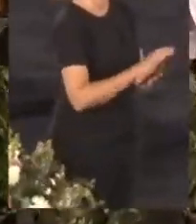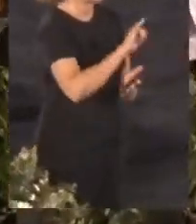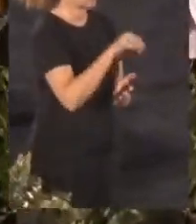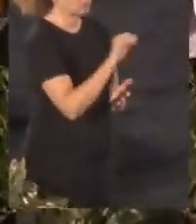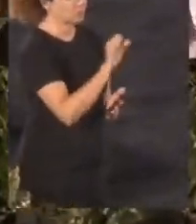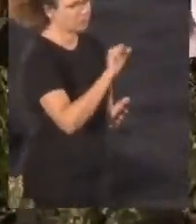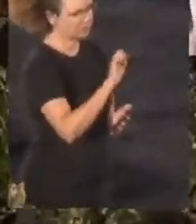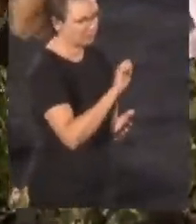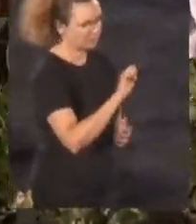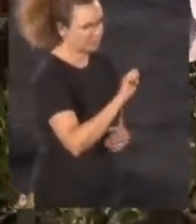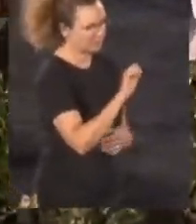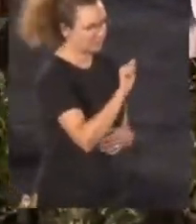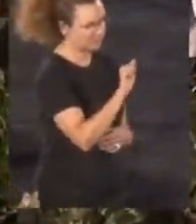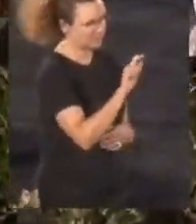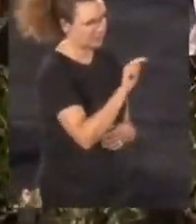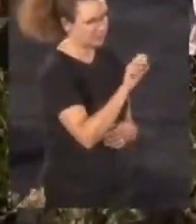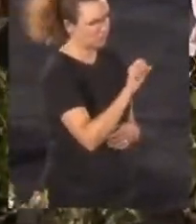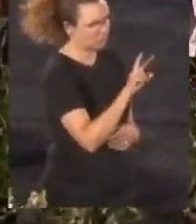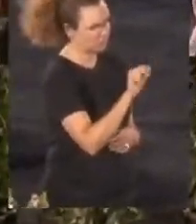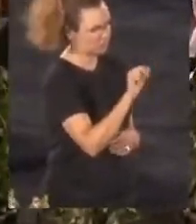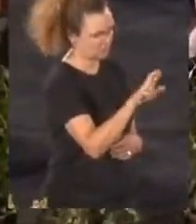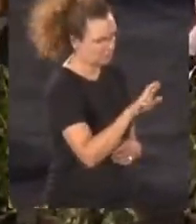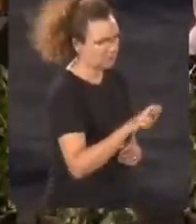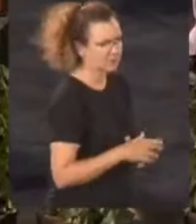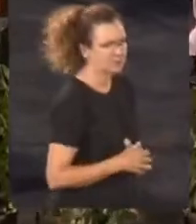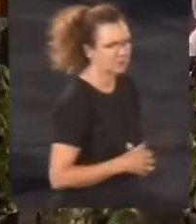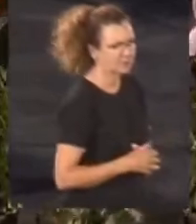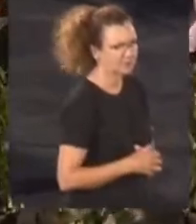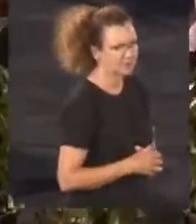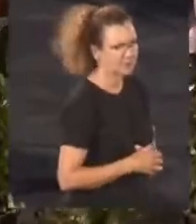Jose A. Tovar.